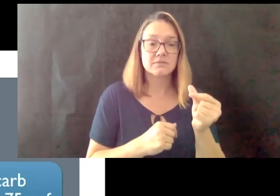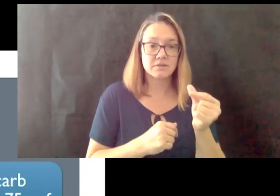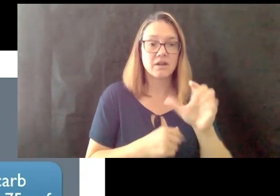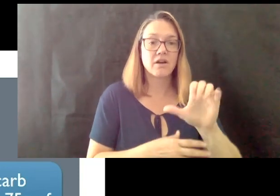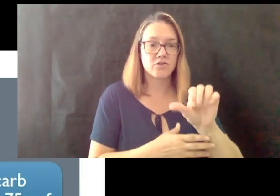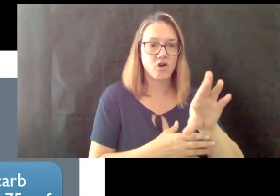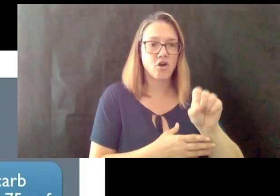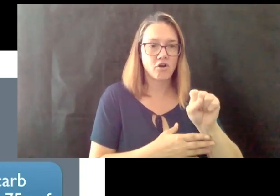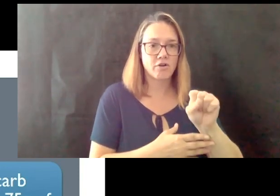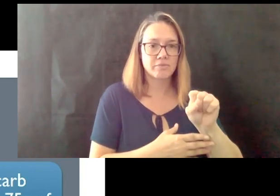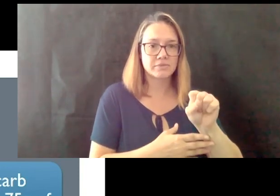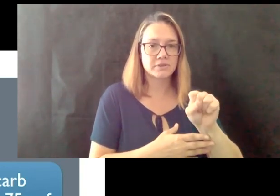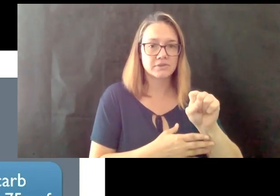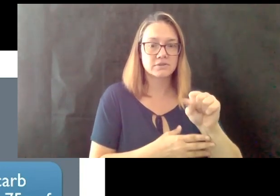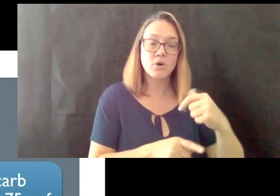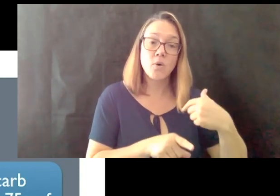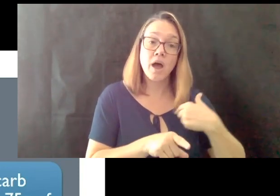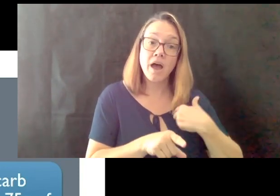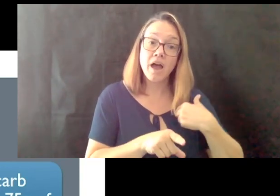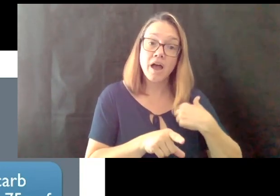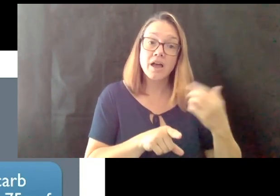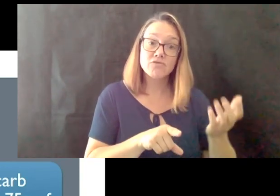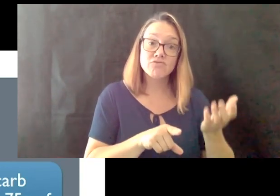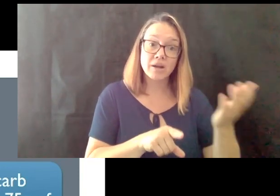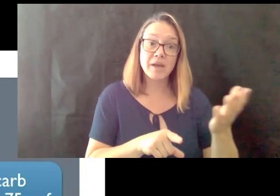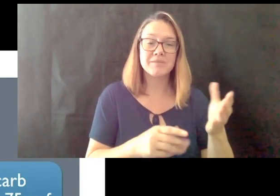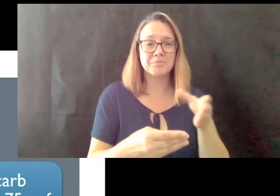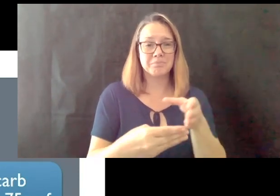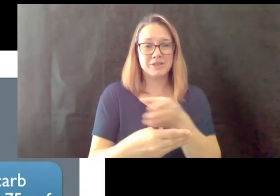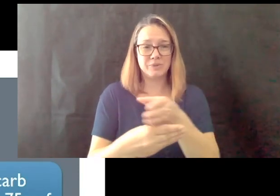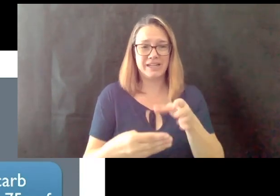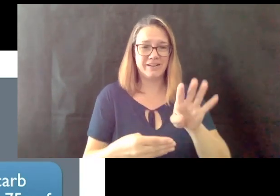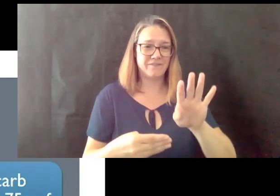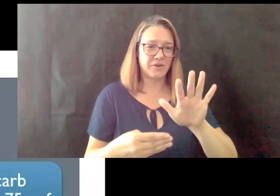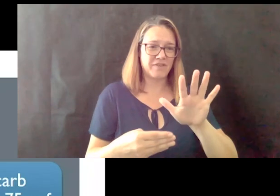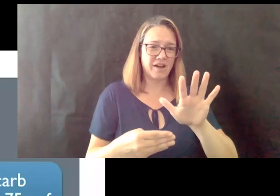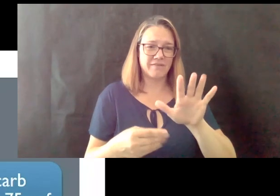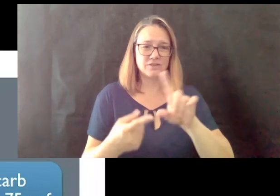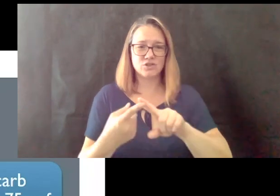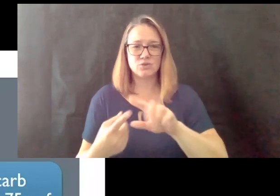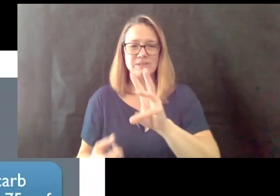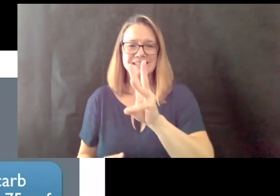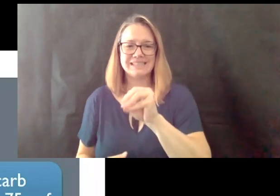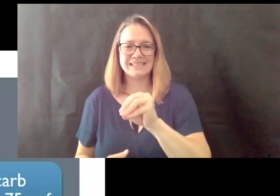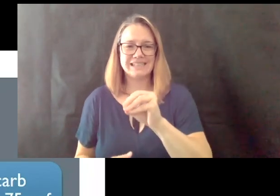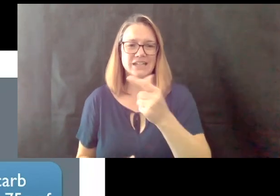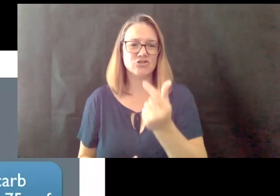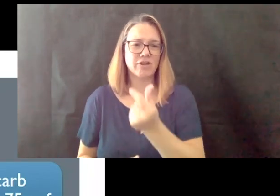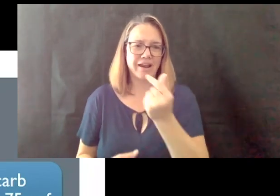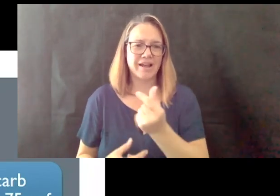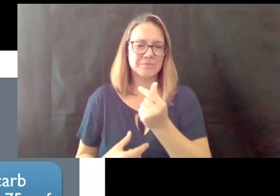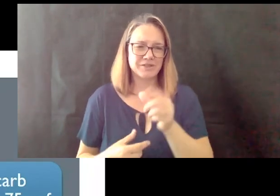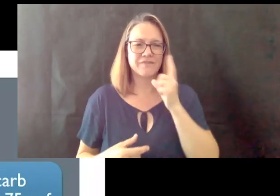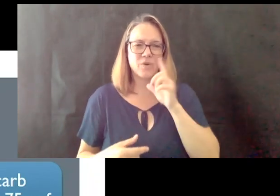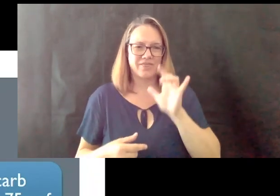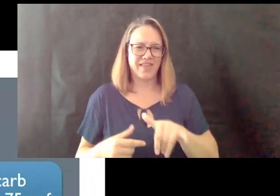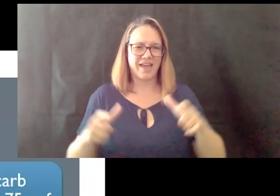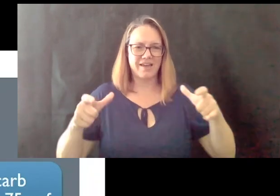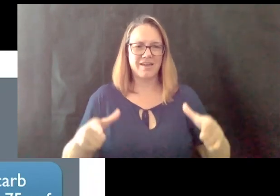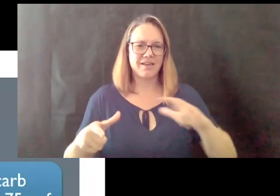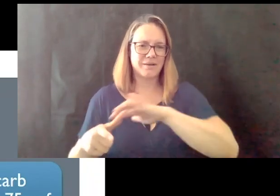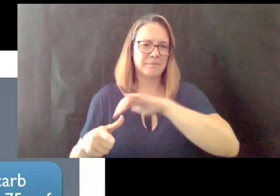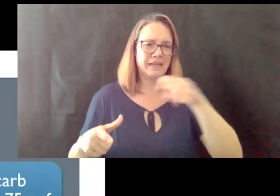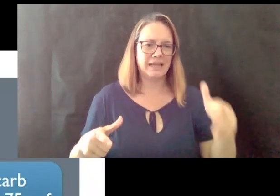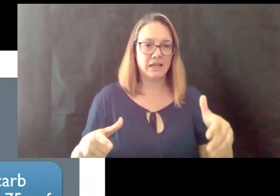there. And so in the grand scheme of thing, I'm recommending, between 45 and 60 grams total for that meal.